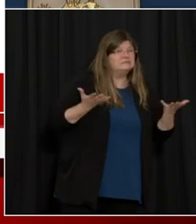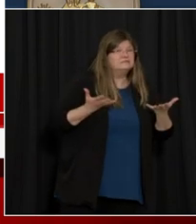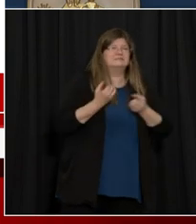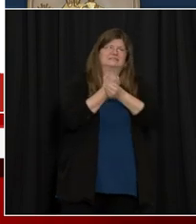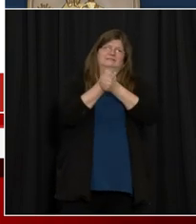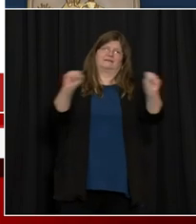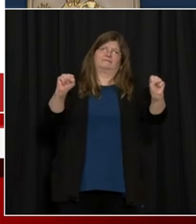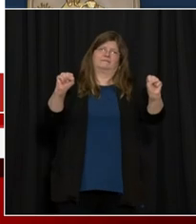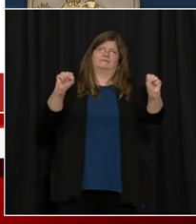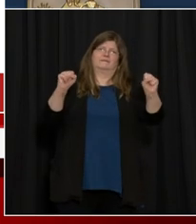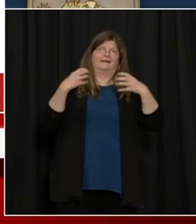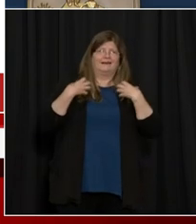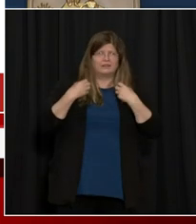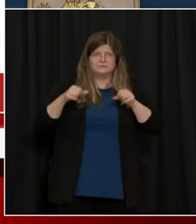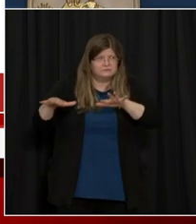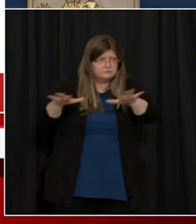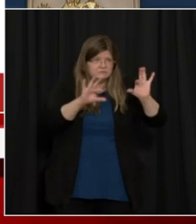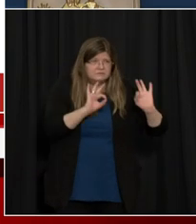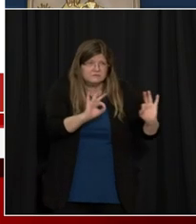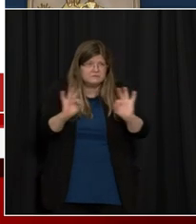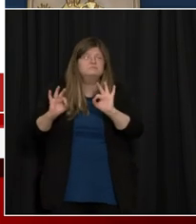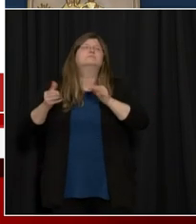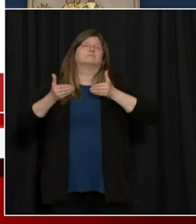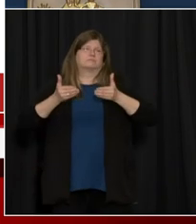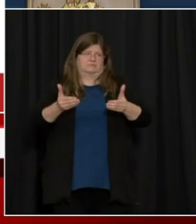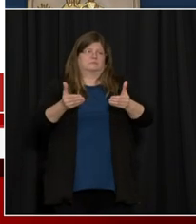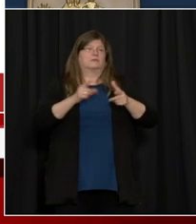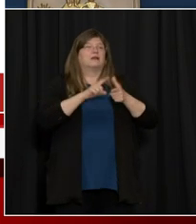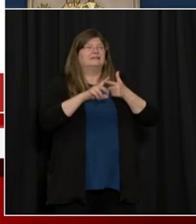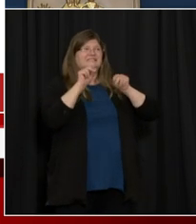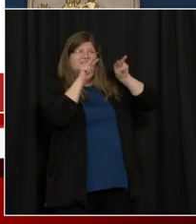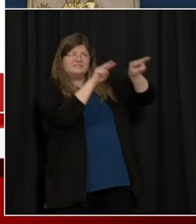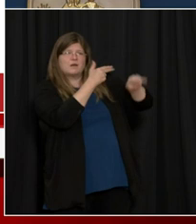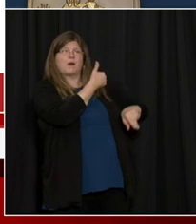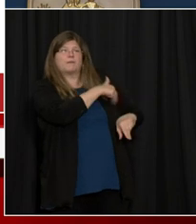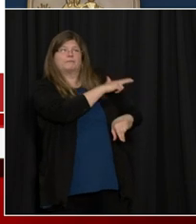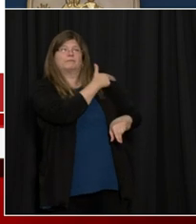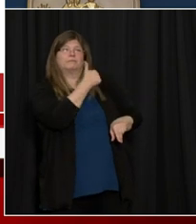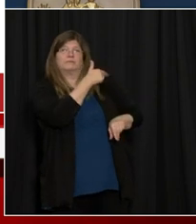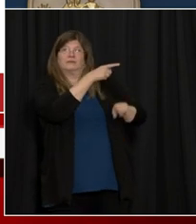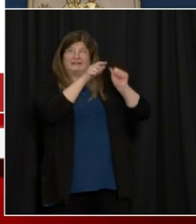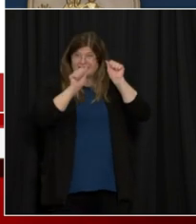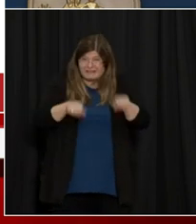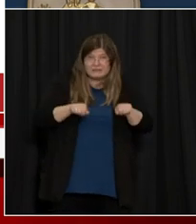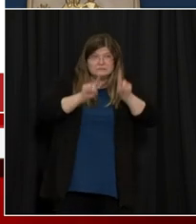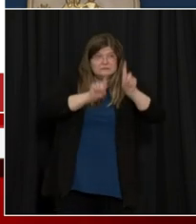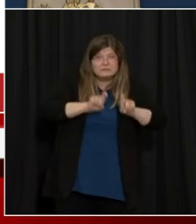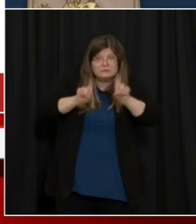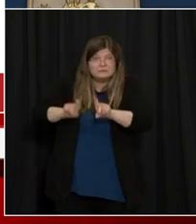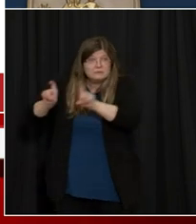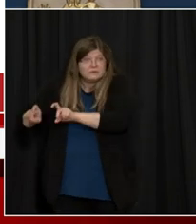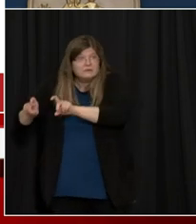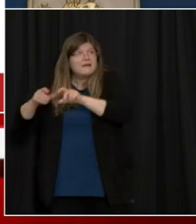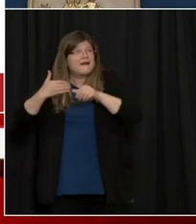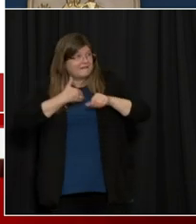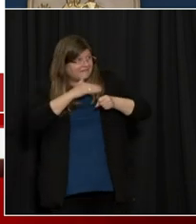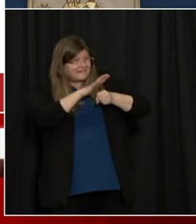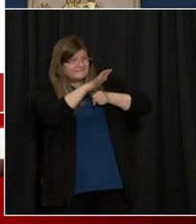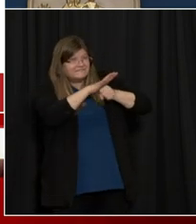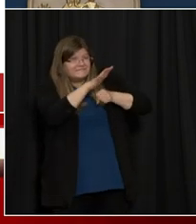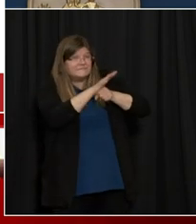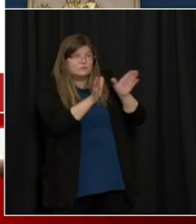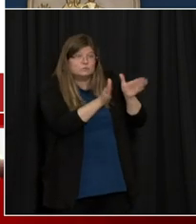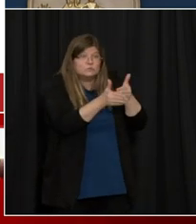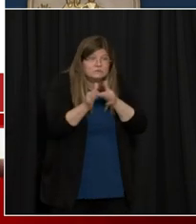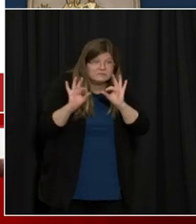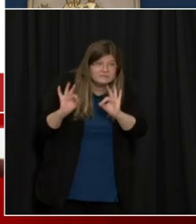with healthcare capacity, our ability to test people, and to trace the